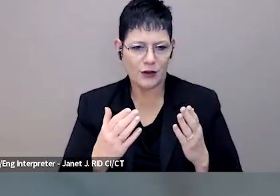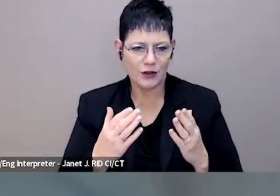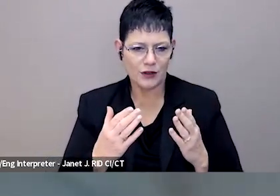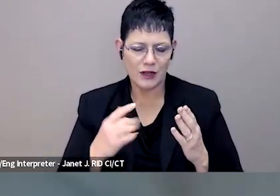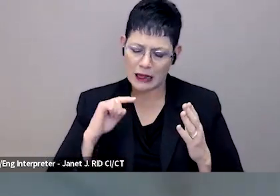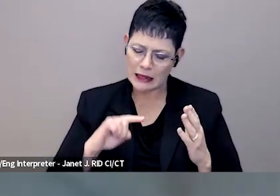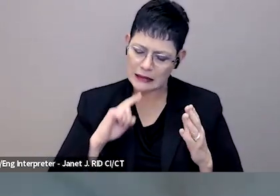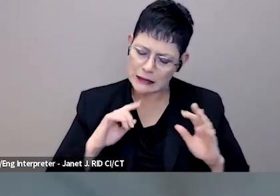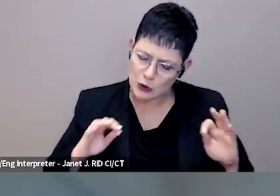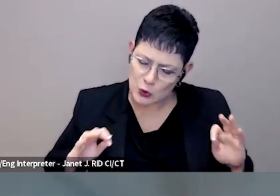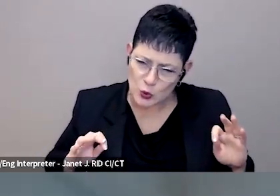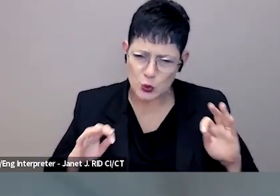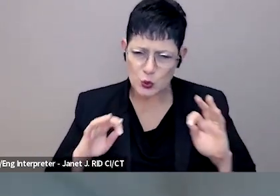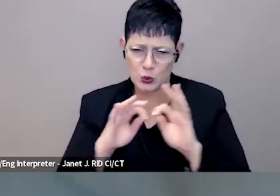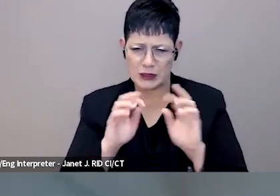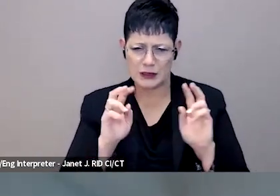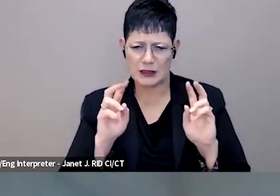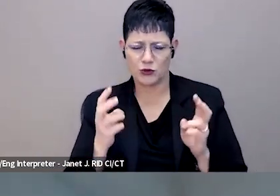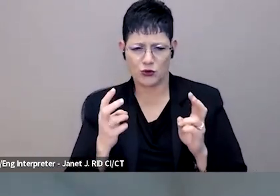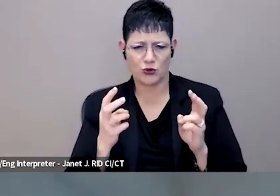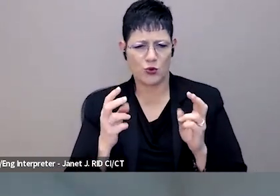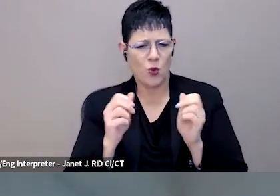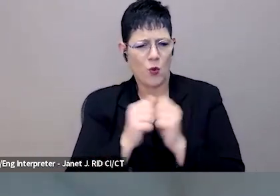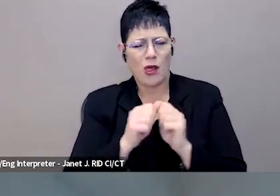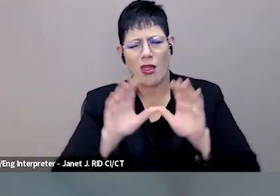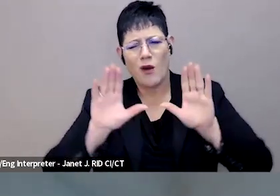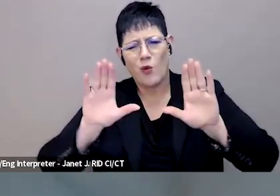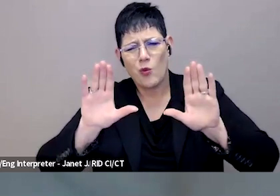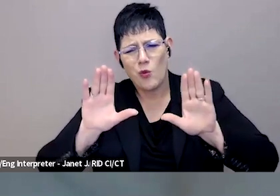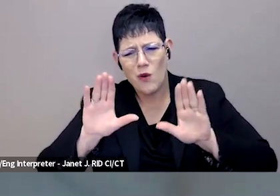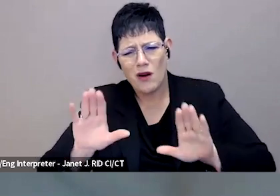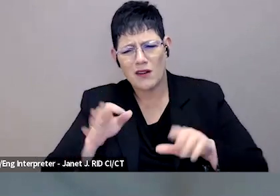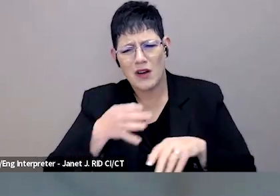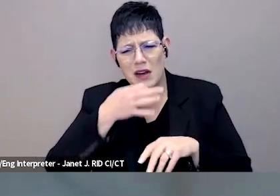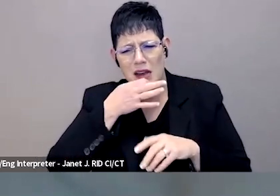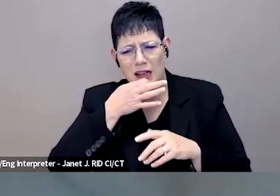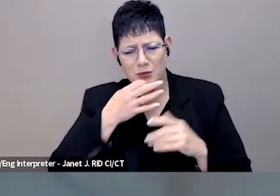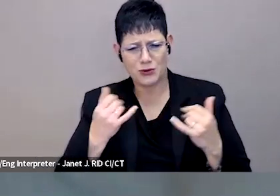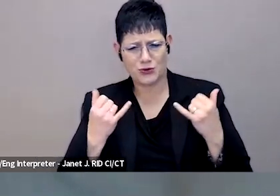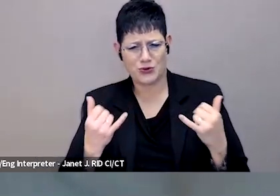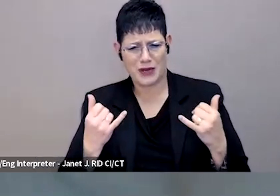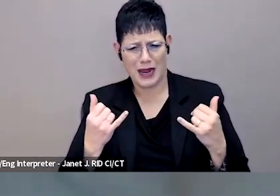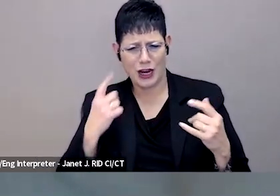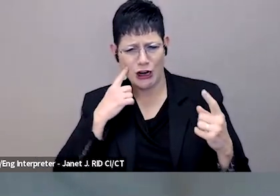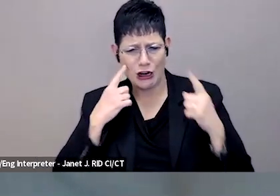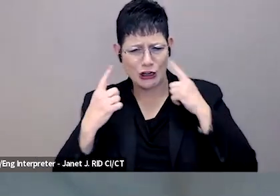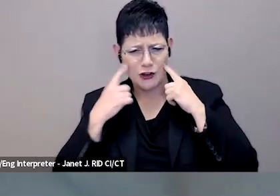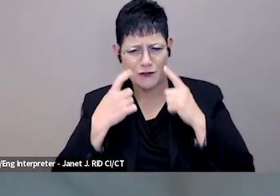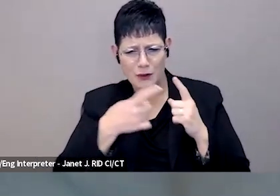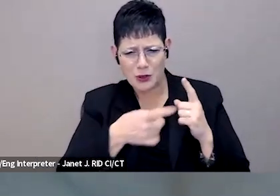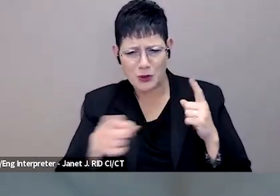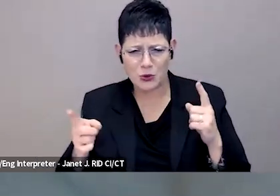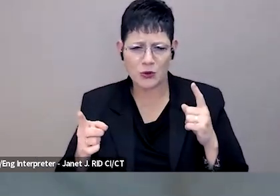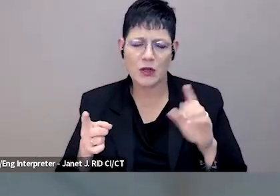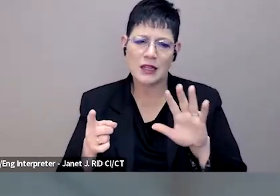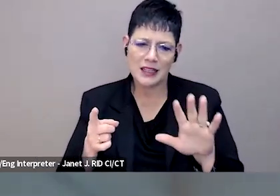critically important topic with such an incredible group of experts that we've heard from today. And I do want to note, it's quite